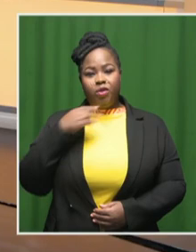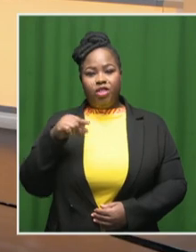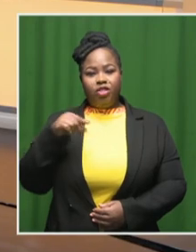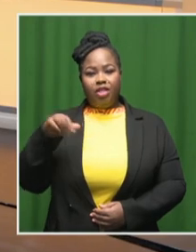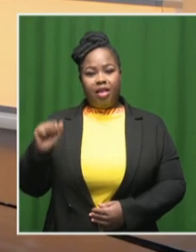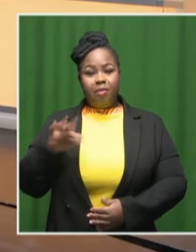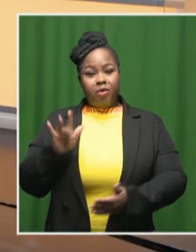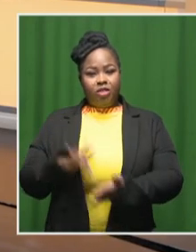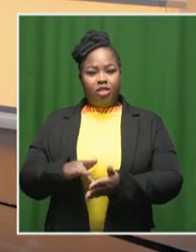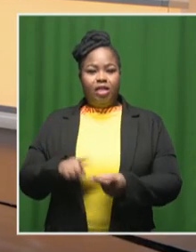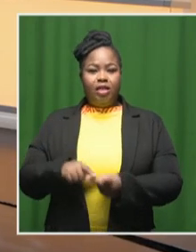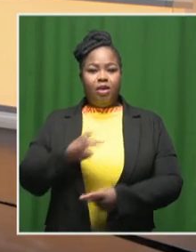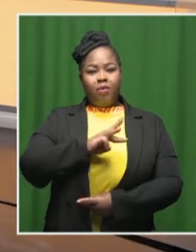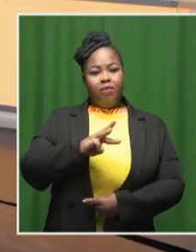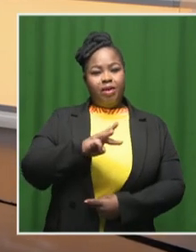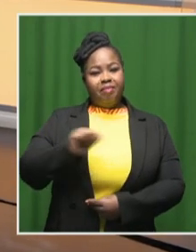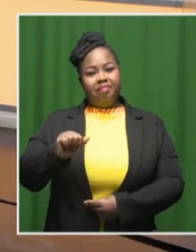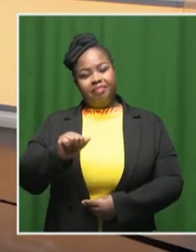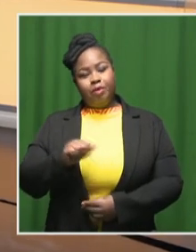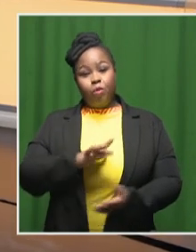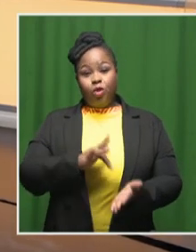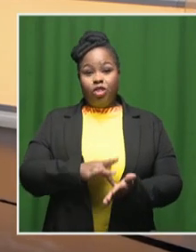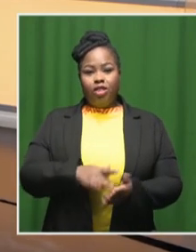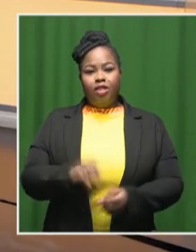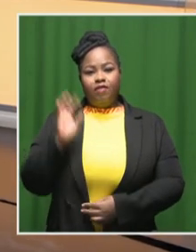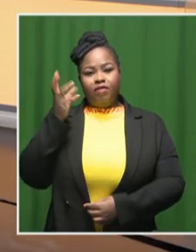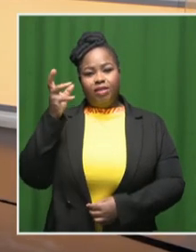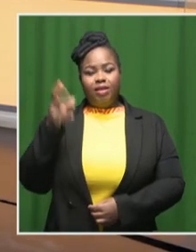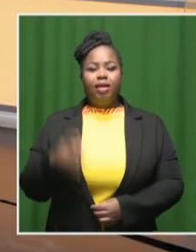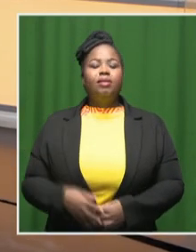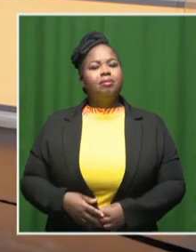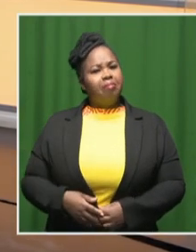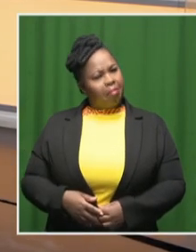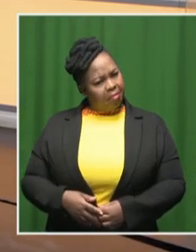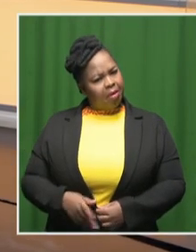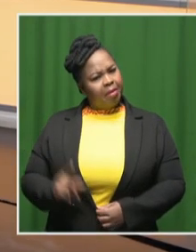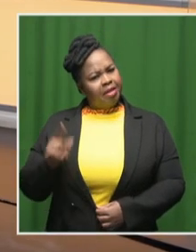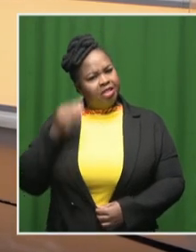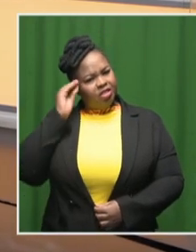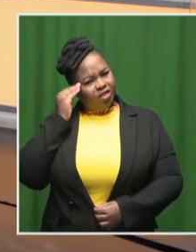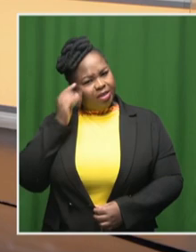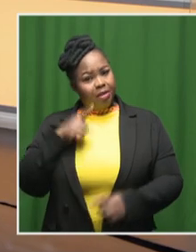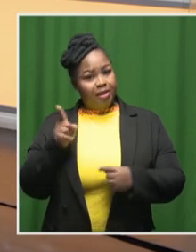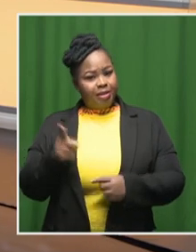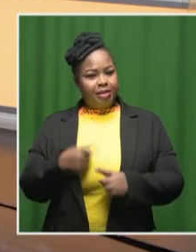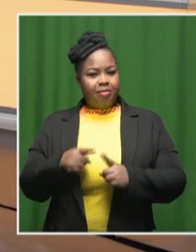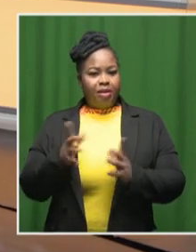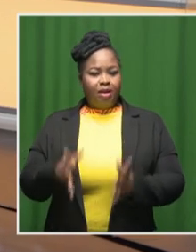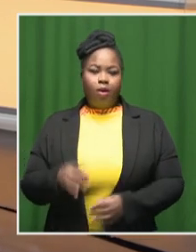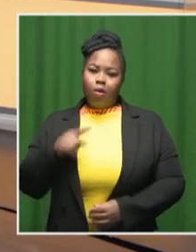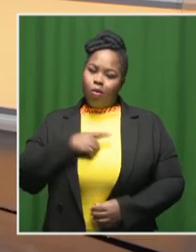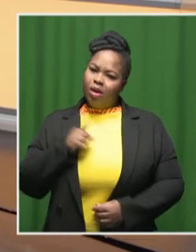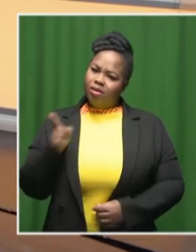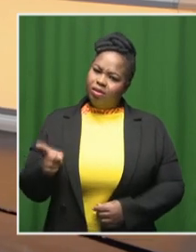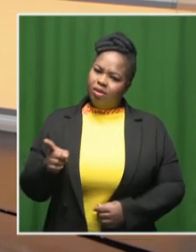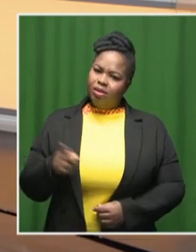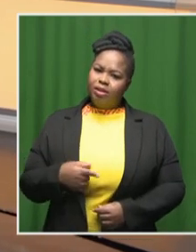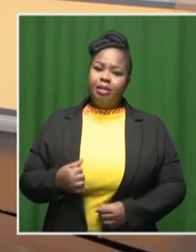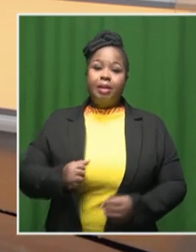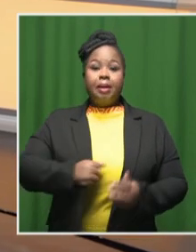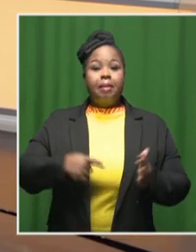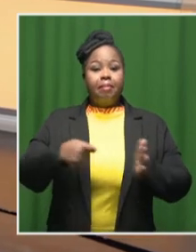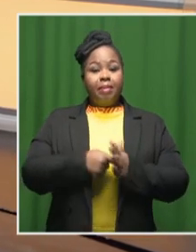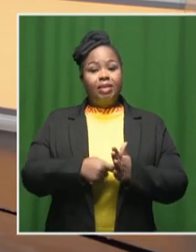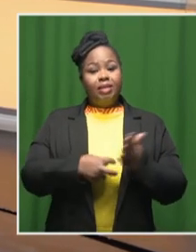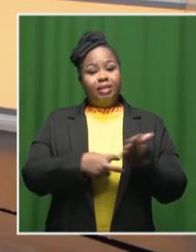attack as well as a wing attack for the Proteas as well as the Free State Rhinos. Interesting fact about this player is that she actually purchased her tickets